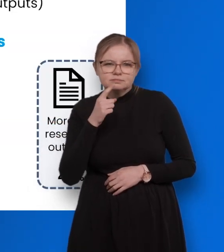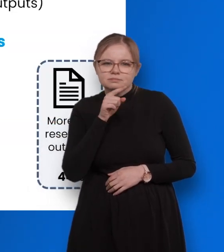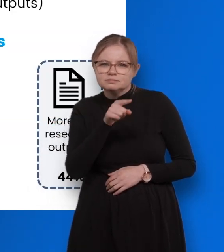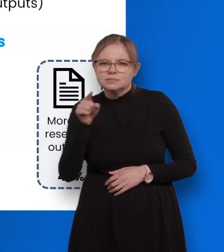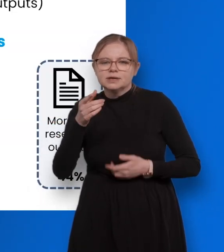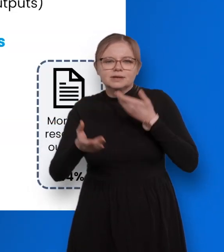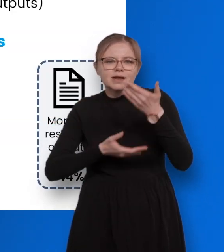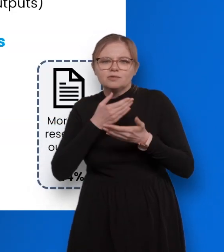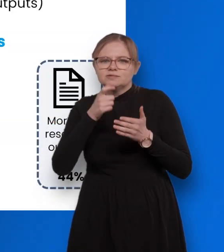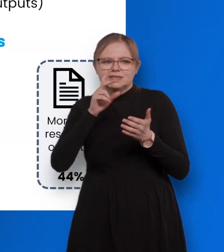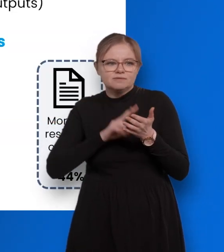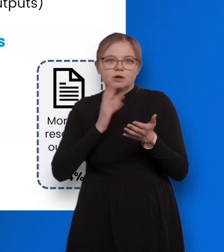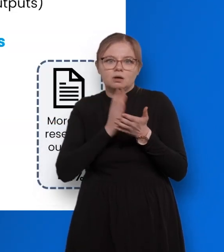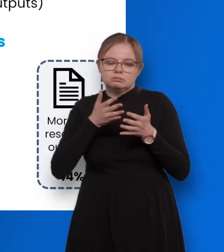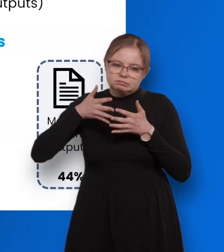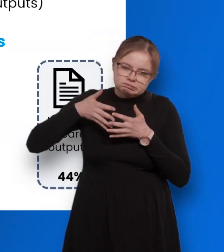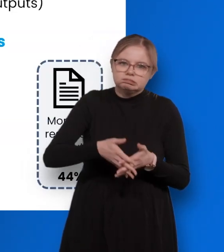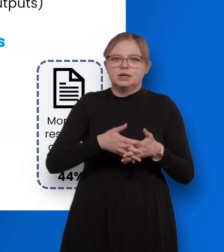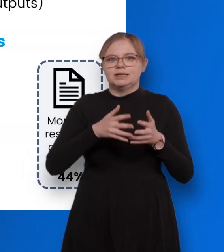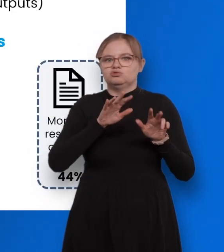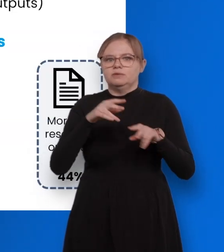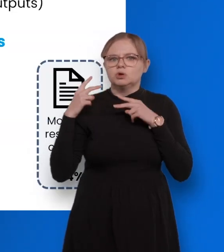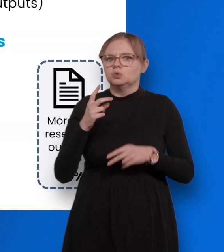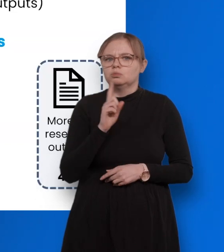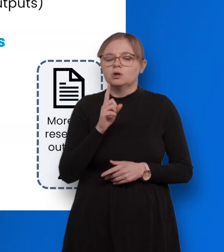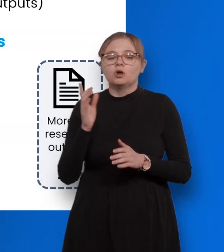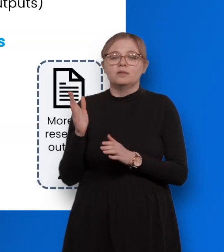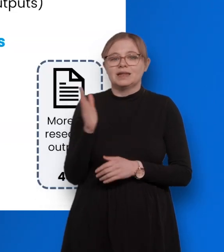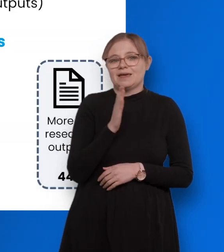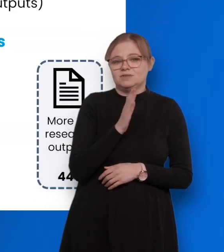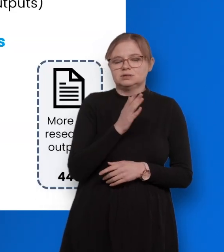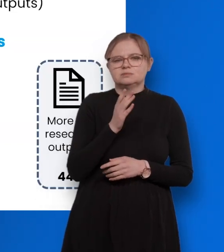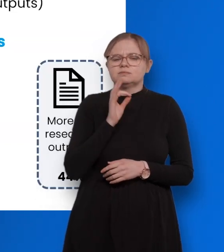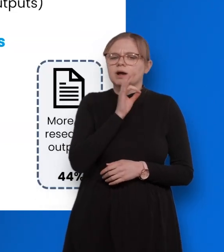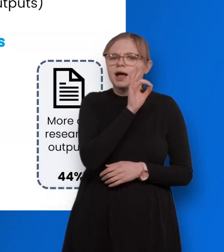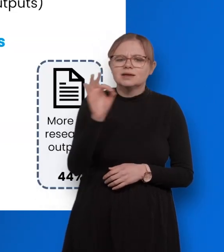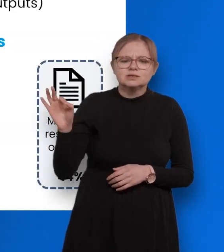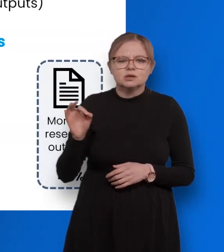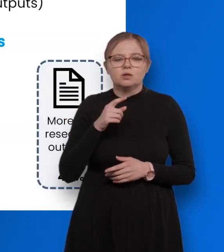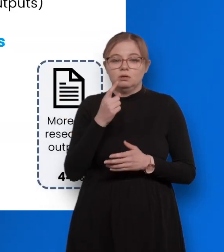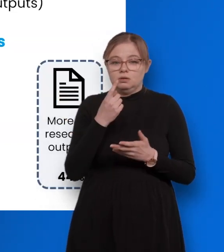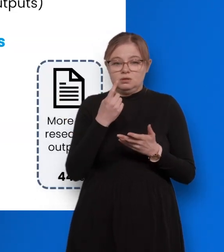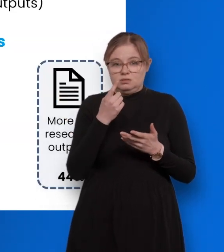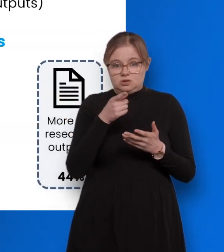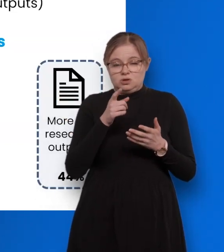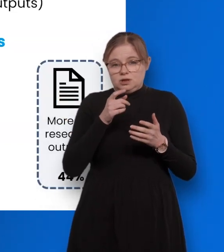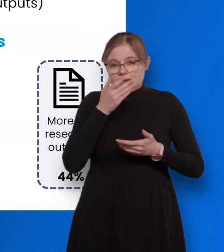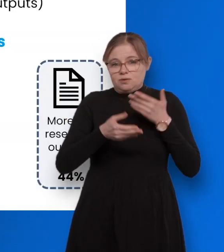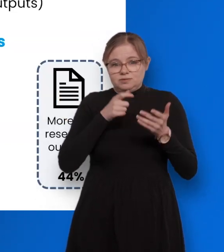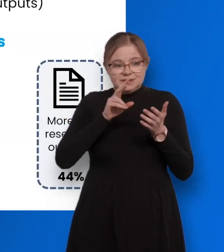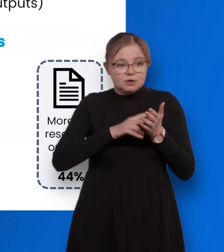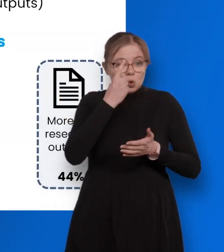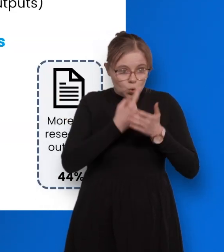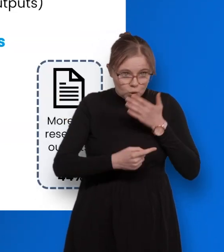narrative CVs were really in review. So on the left, the first question we asked was, is the exclusive use of the narrative CV suitable for assessing